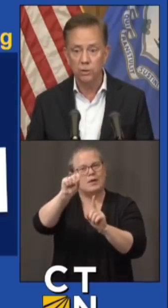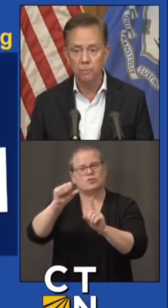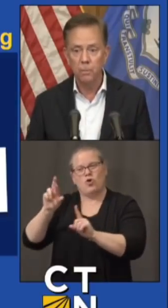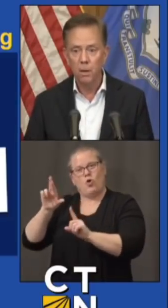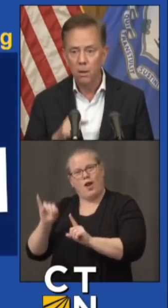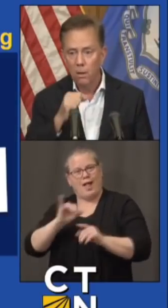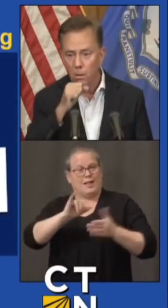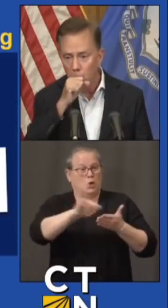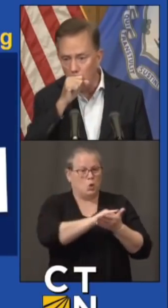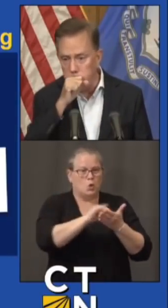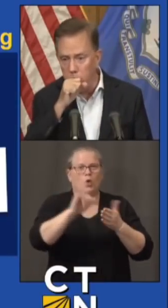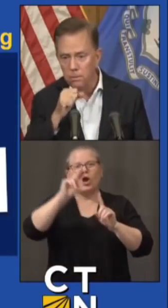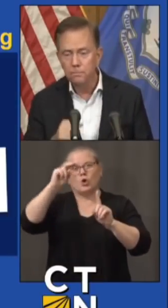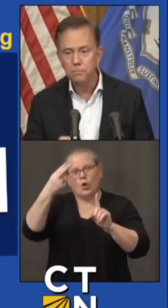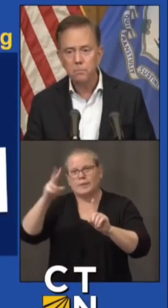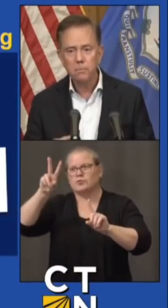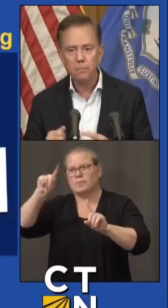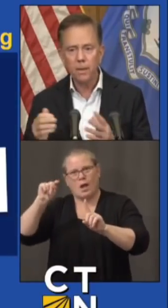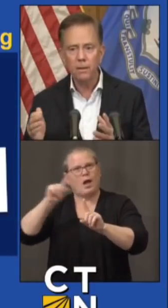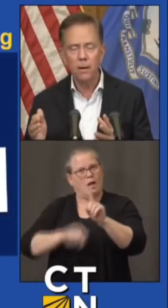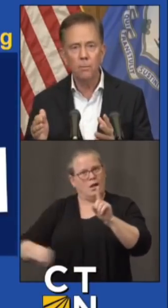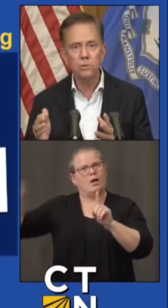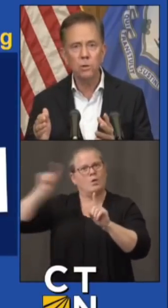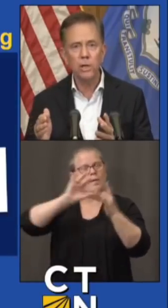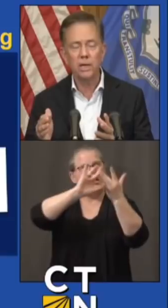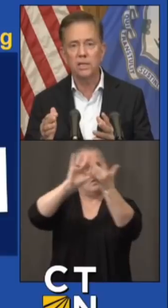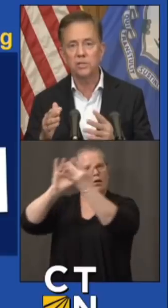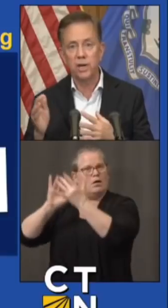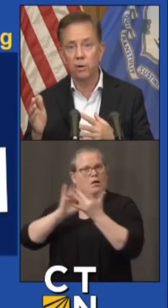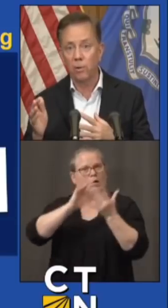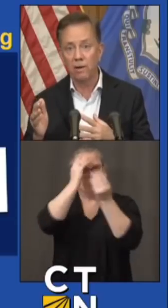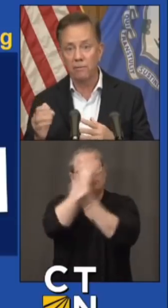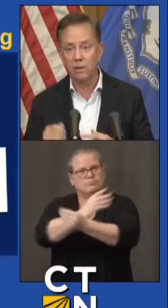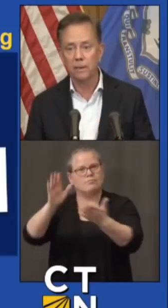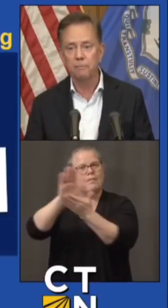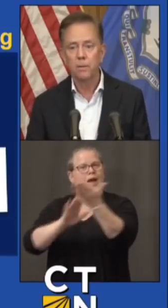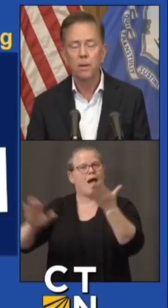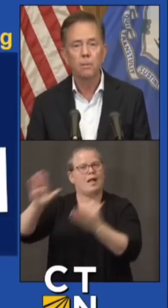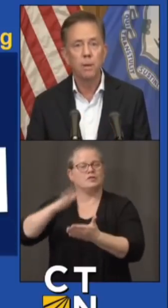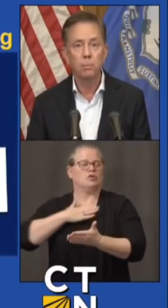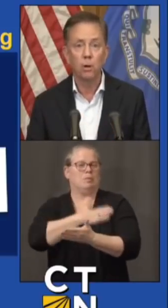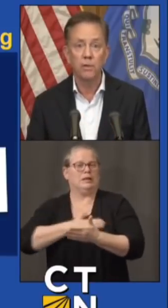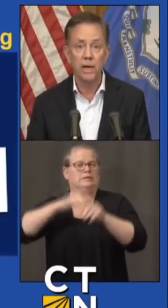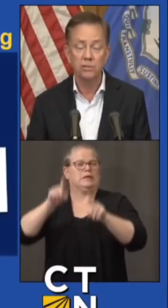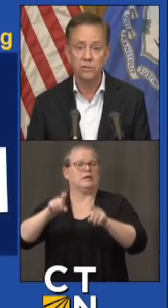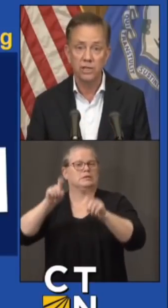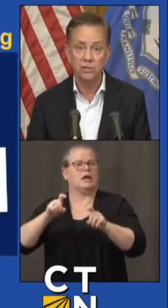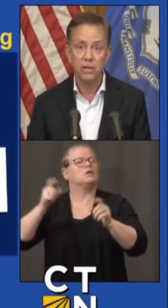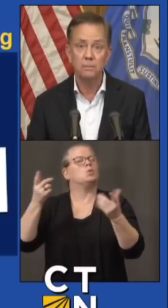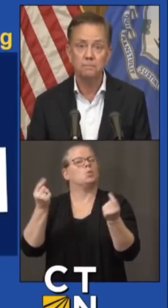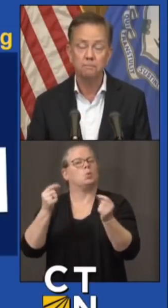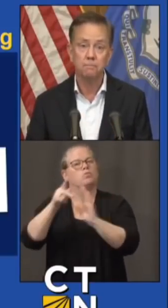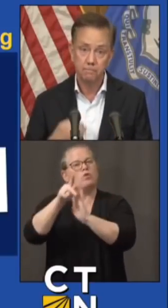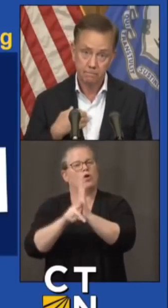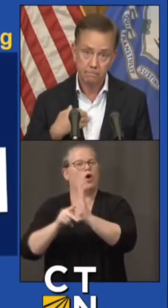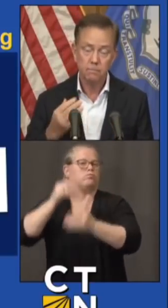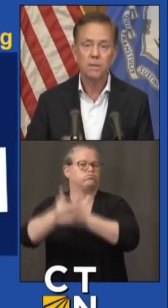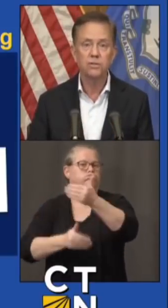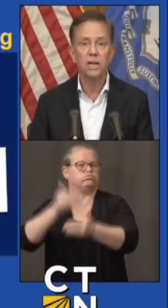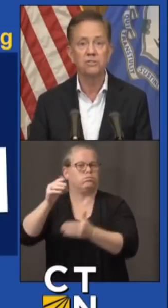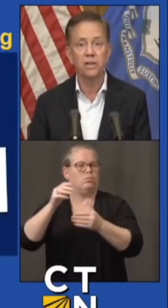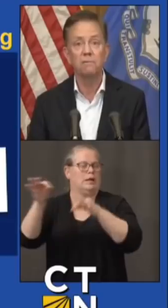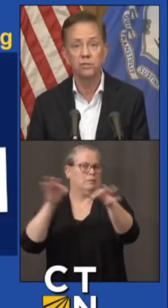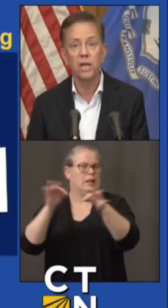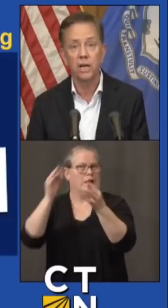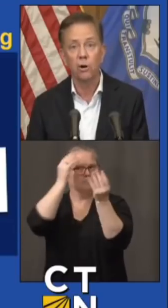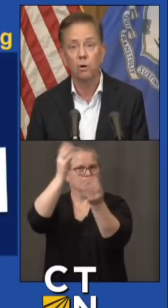to do. I'm also looking at this demographically. People over the age of 60,